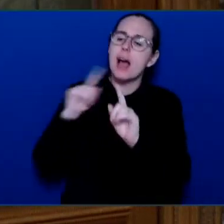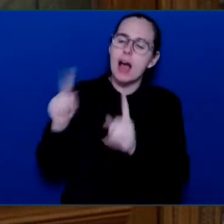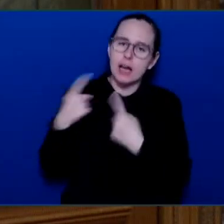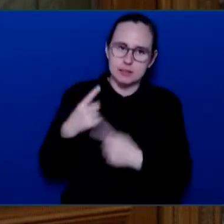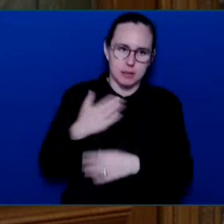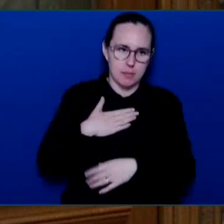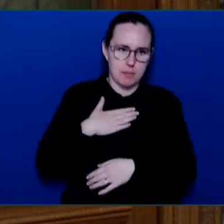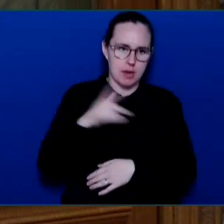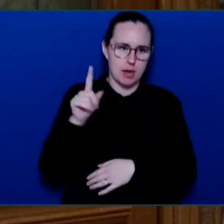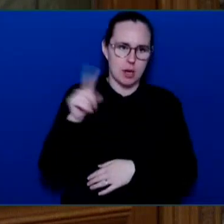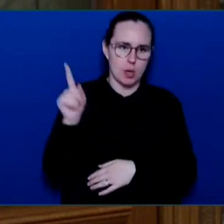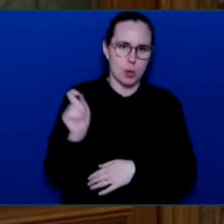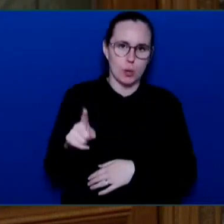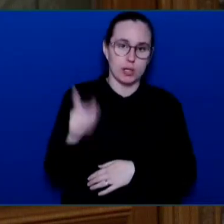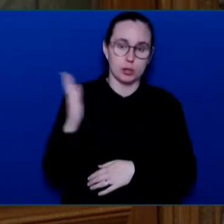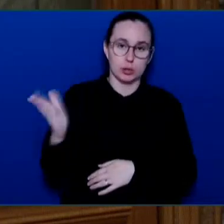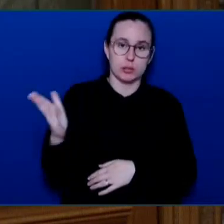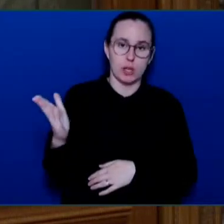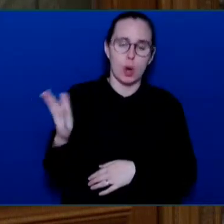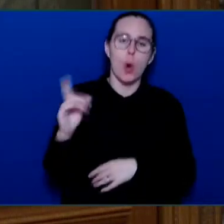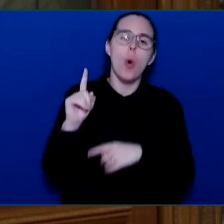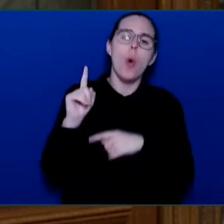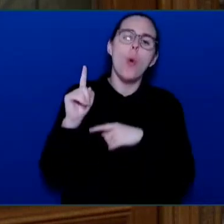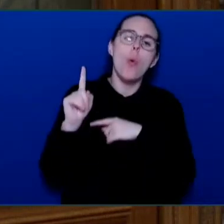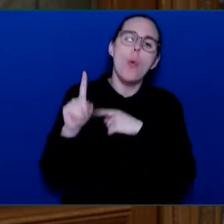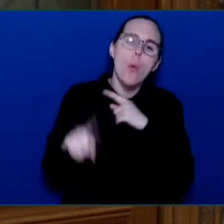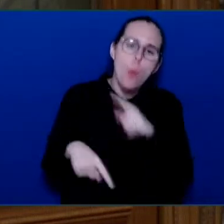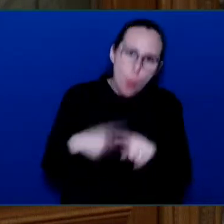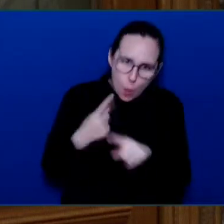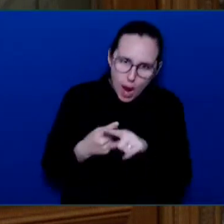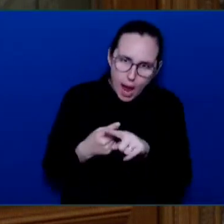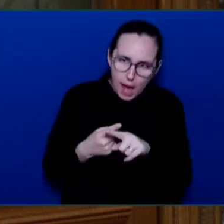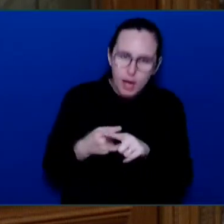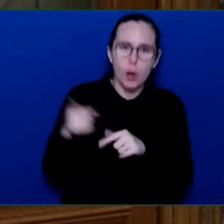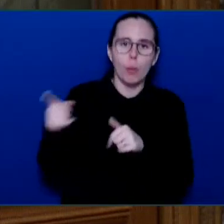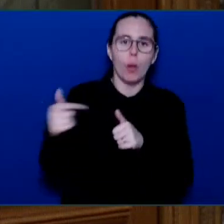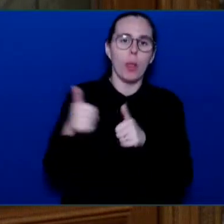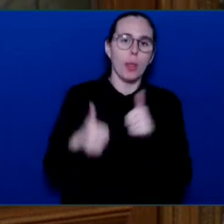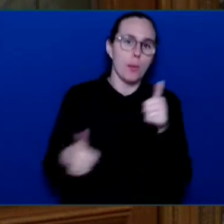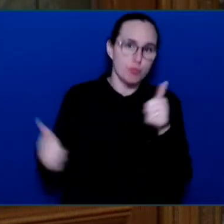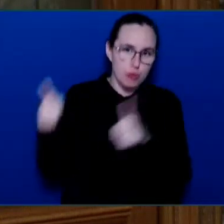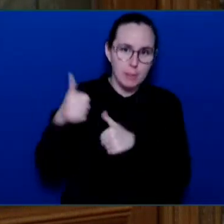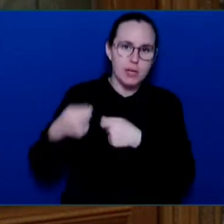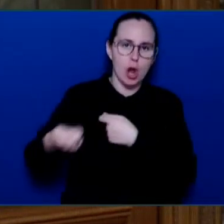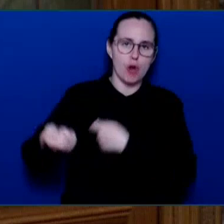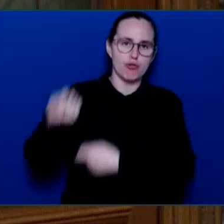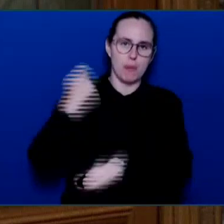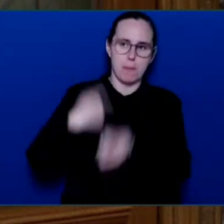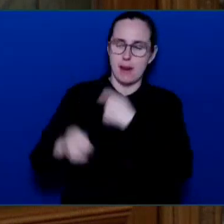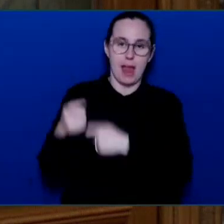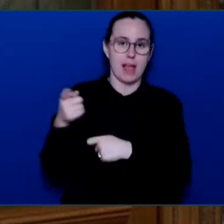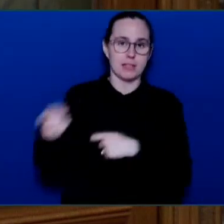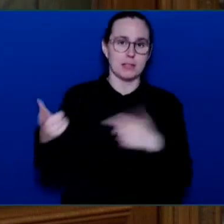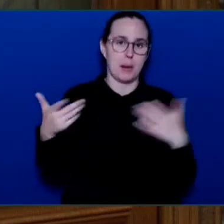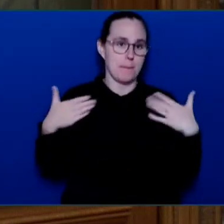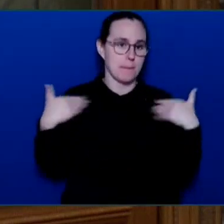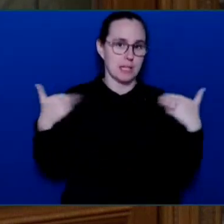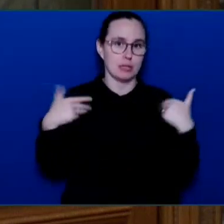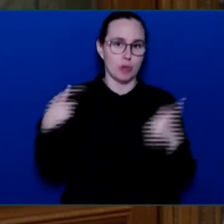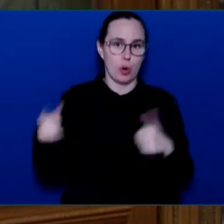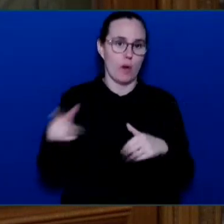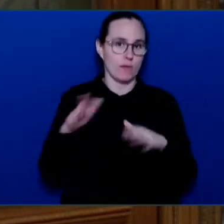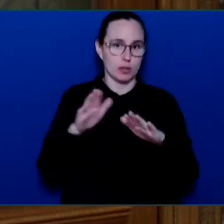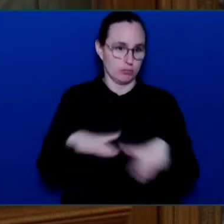When is he going to replace this Minister of Children and Family Development with a serious person? Someone who's going to take the